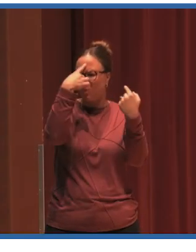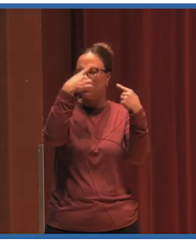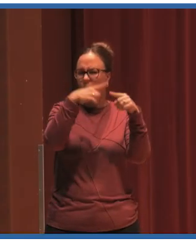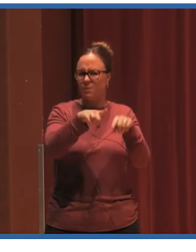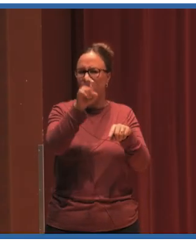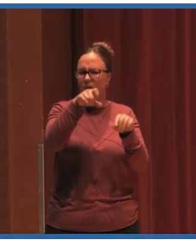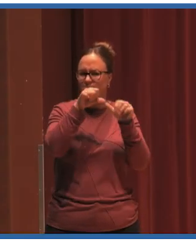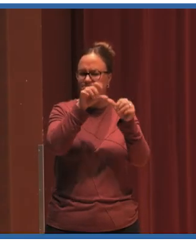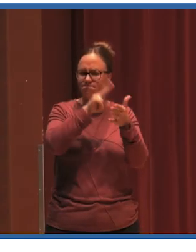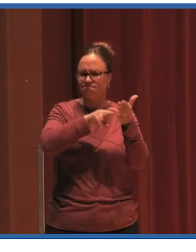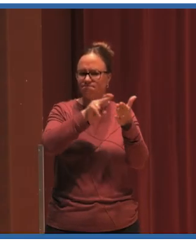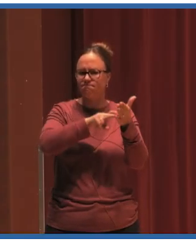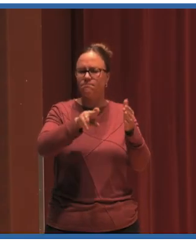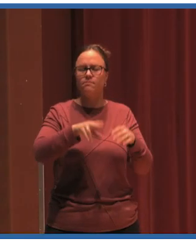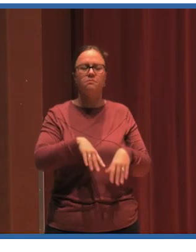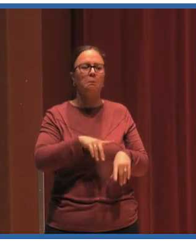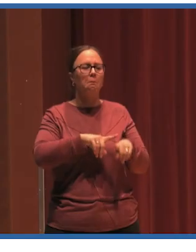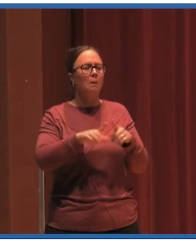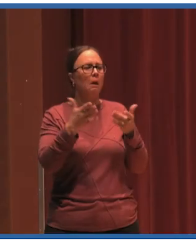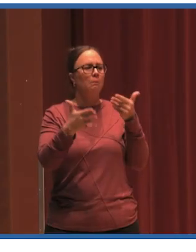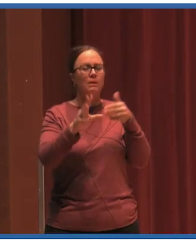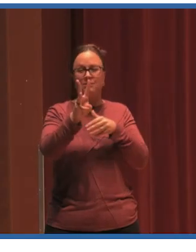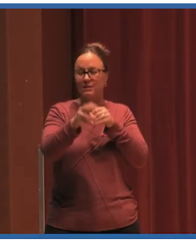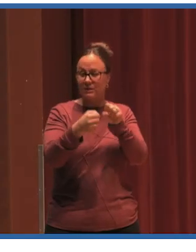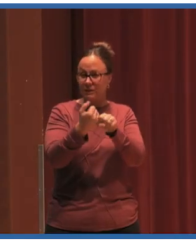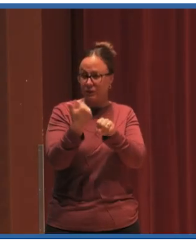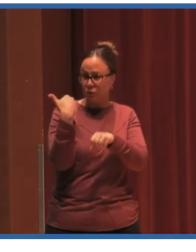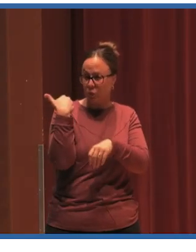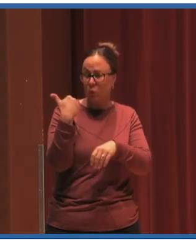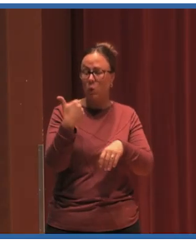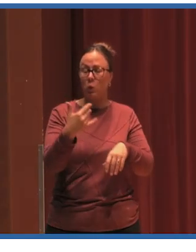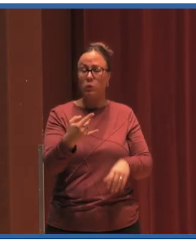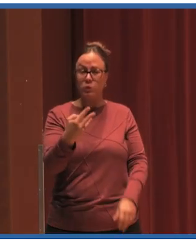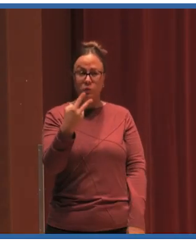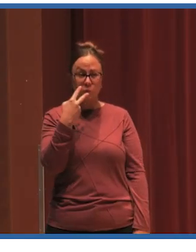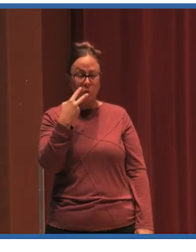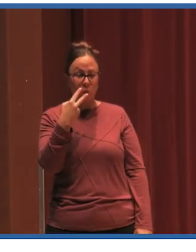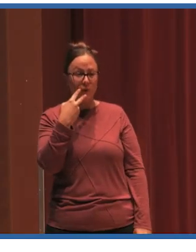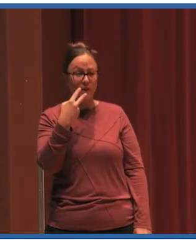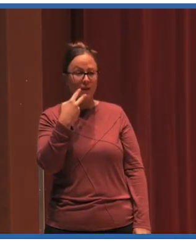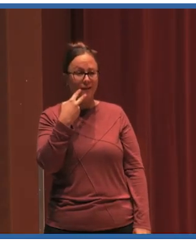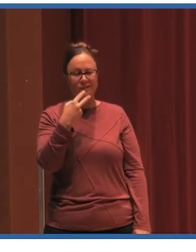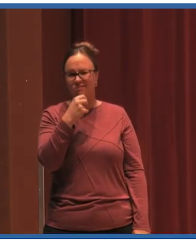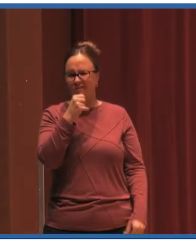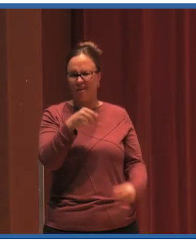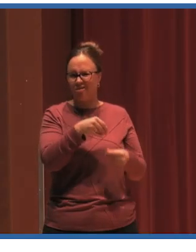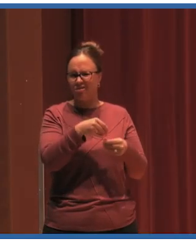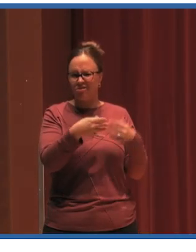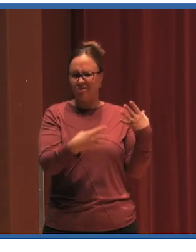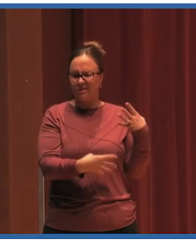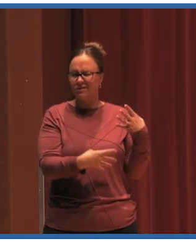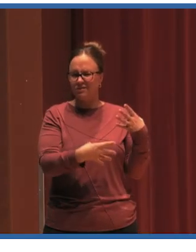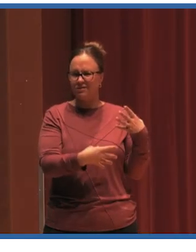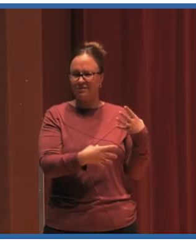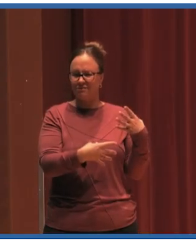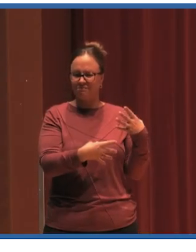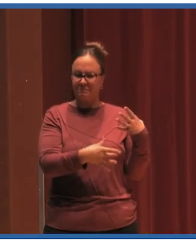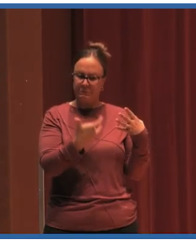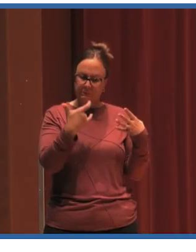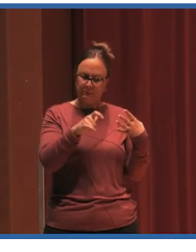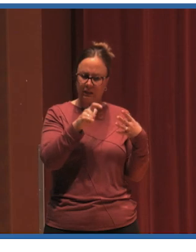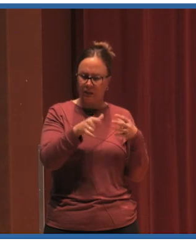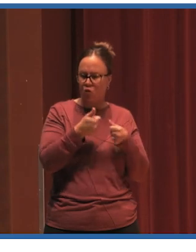was a time, maybe 60 years ago, where smoking would not have been listed as a major cause of